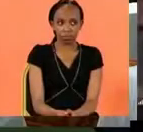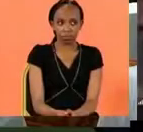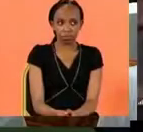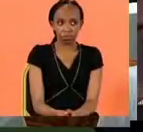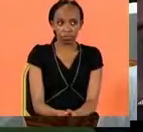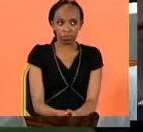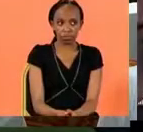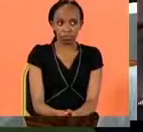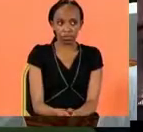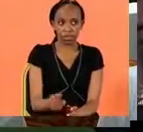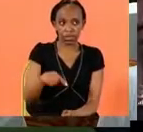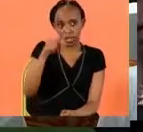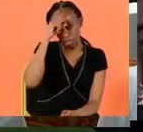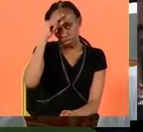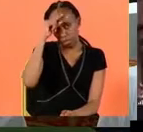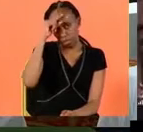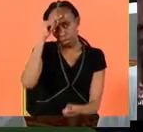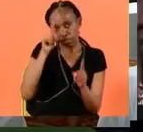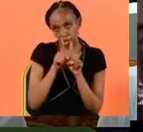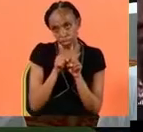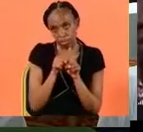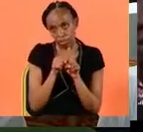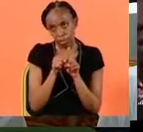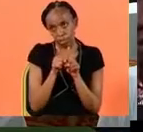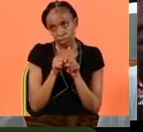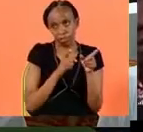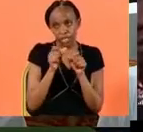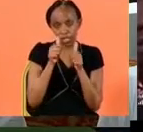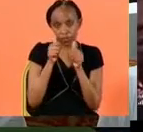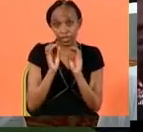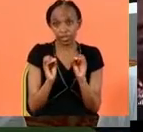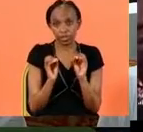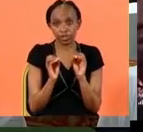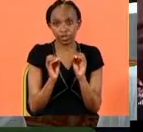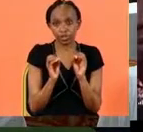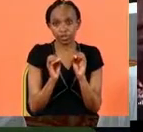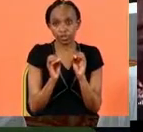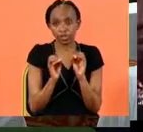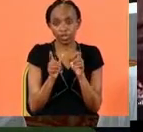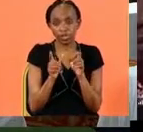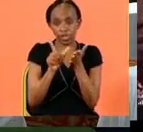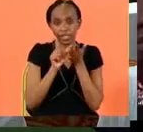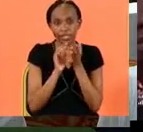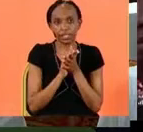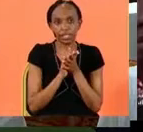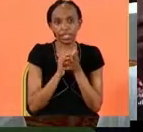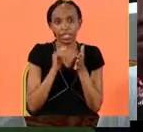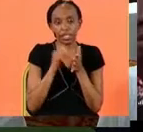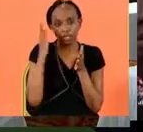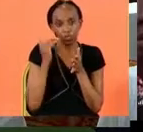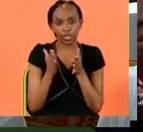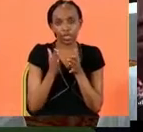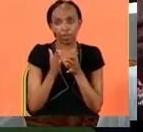And our governments do not manage well the debts, and that's